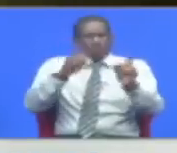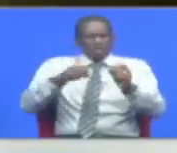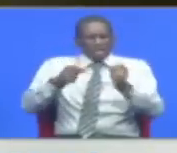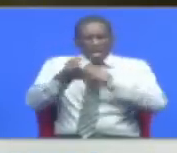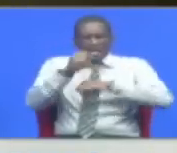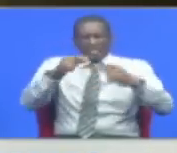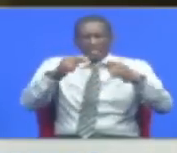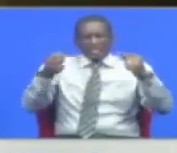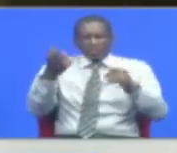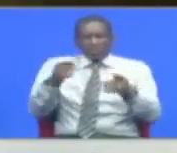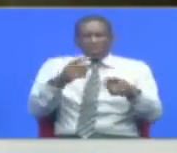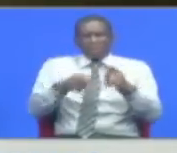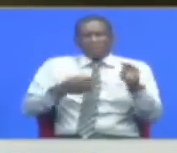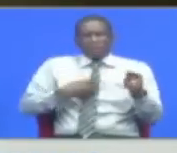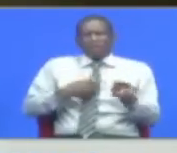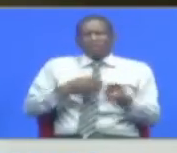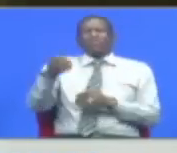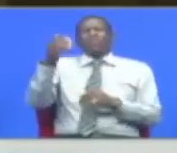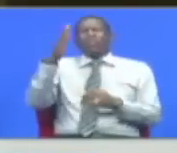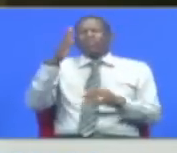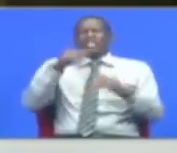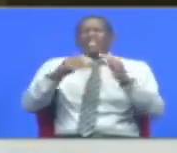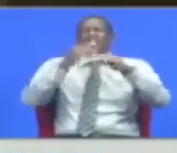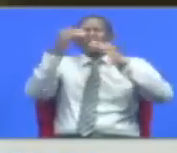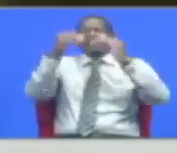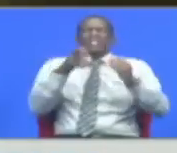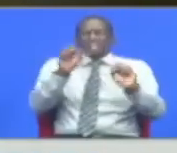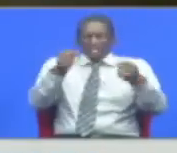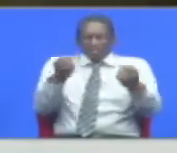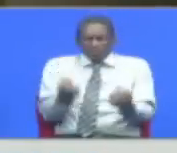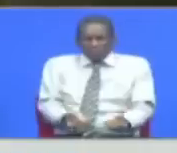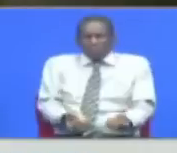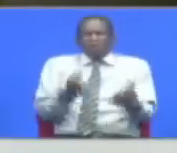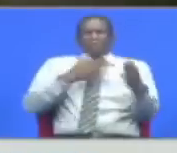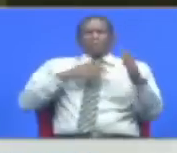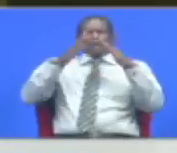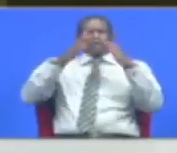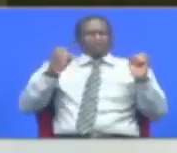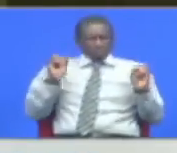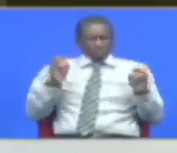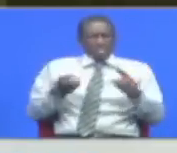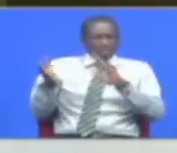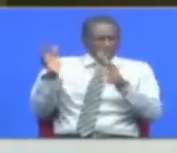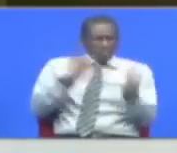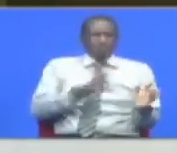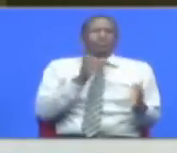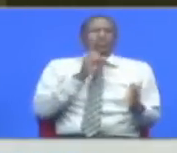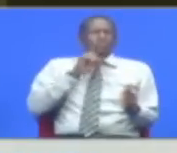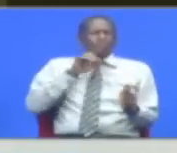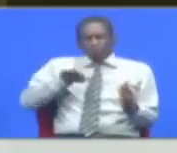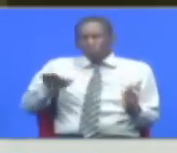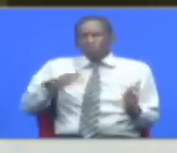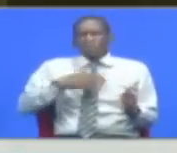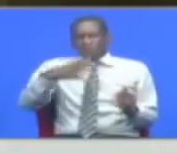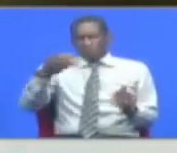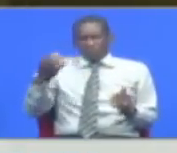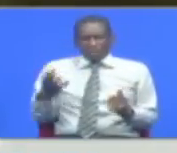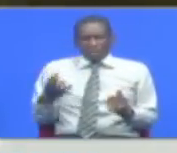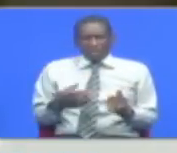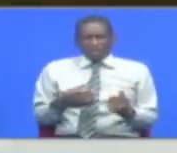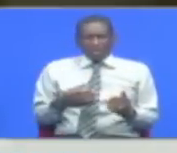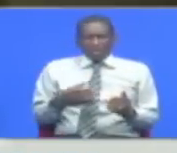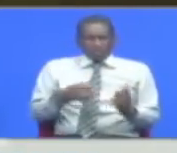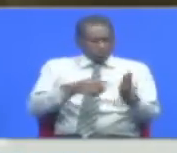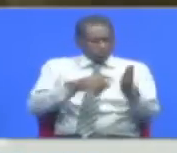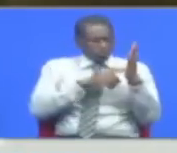heaven. So you have blown up my house. It's fine. It's going to collapse. Tomorrow morning, I'm going there to document and